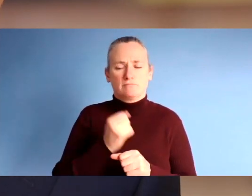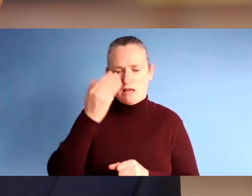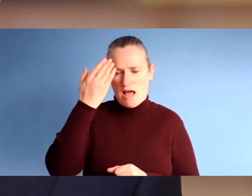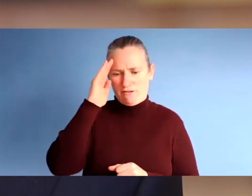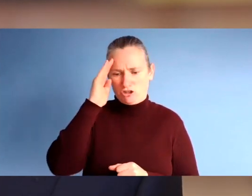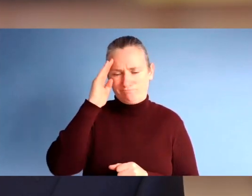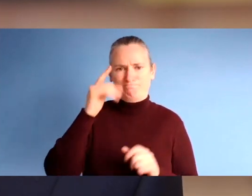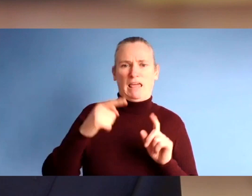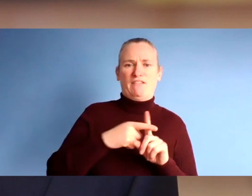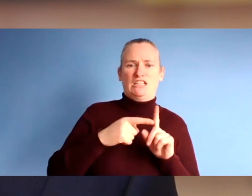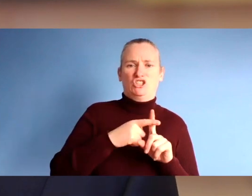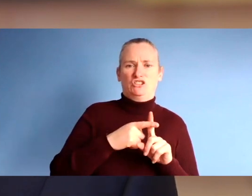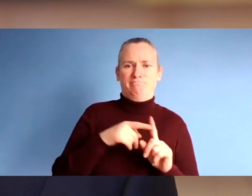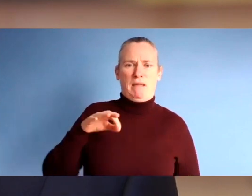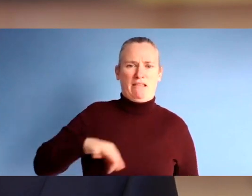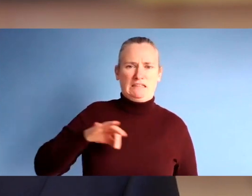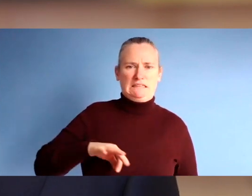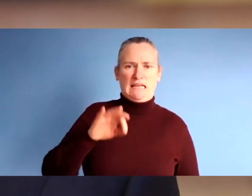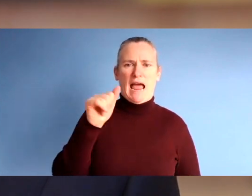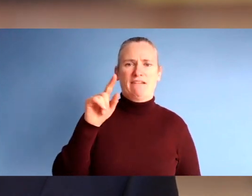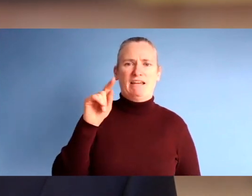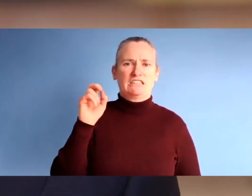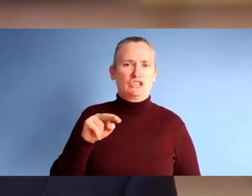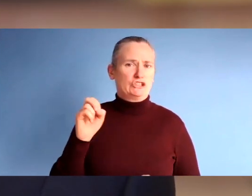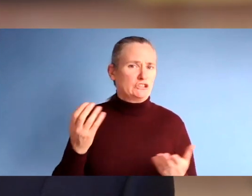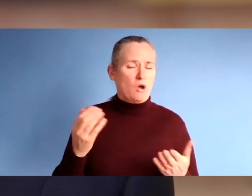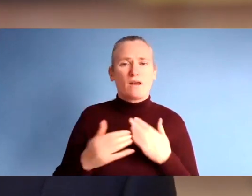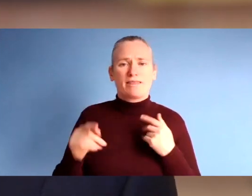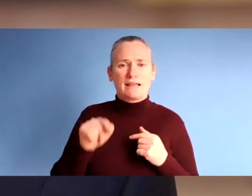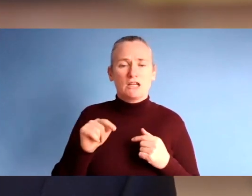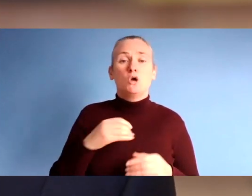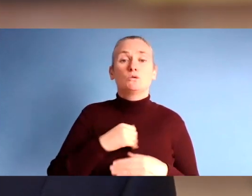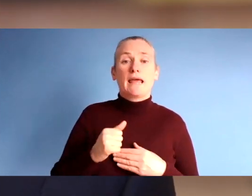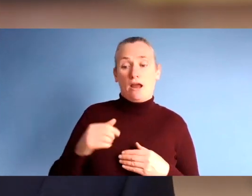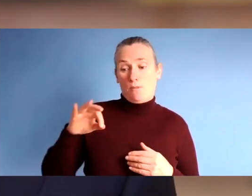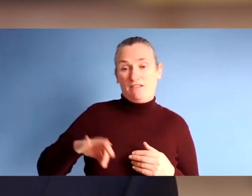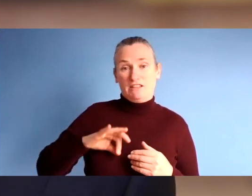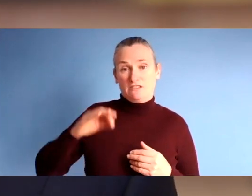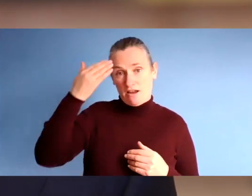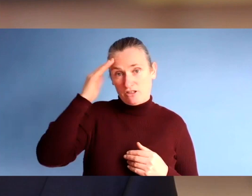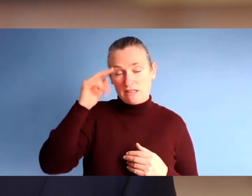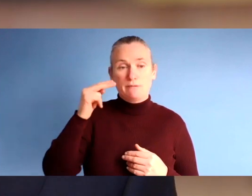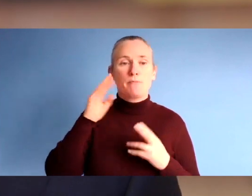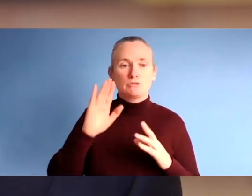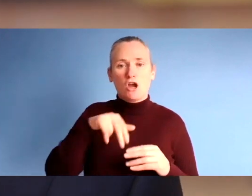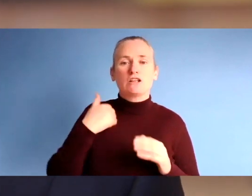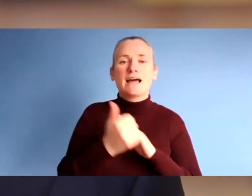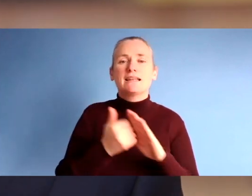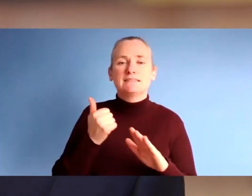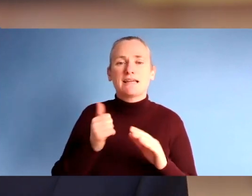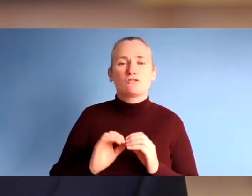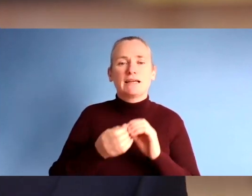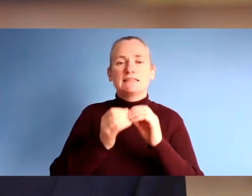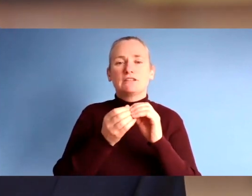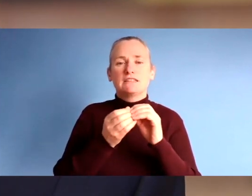advantage, but what is it? Today, our advantage needs to be our talent, our creativity,